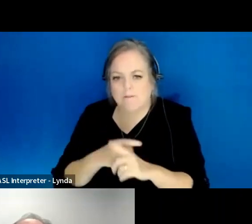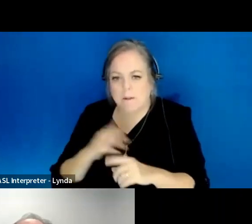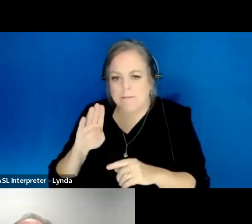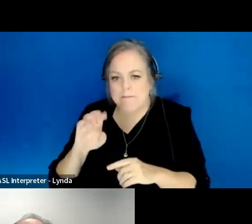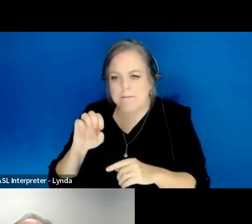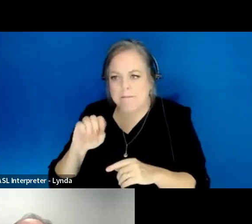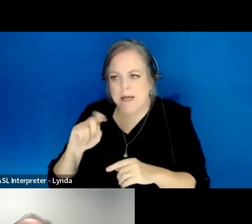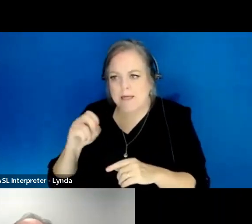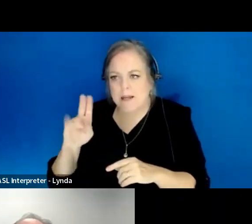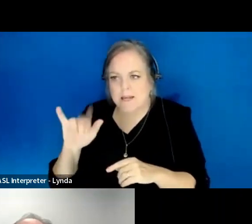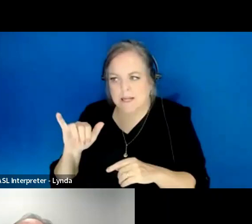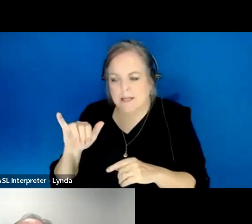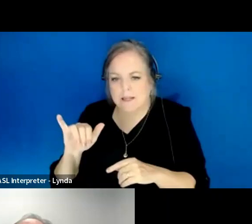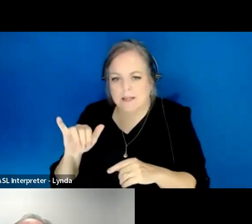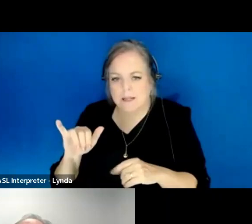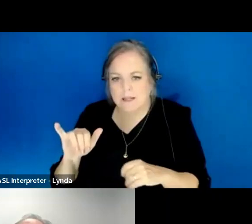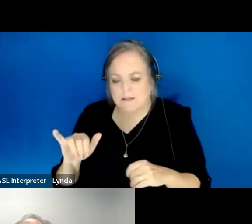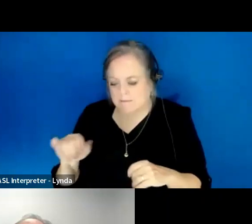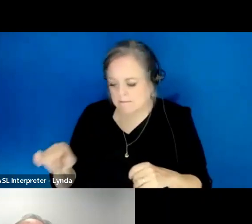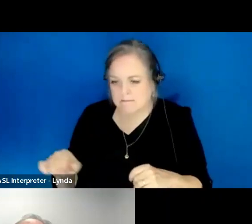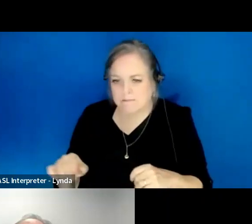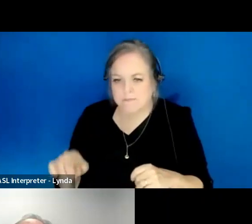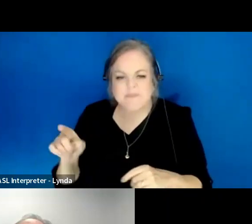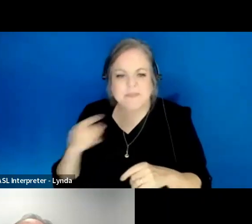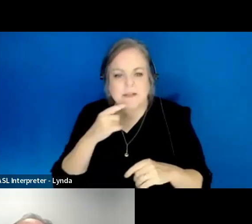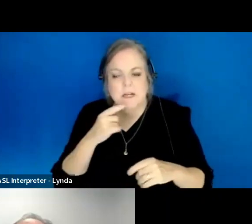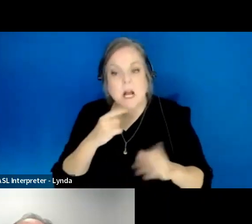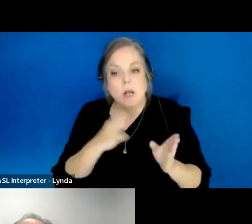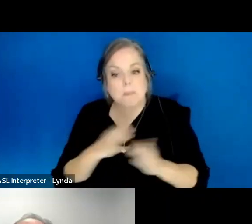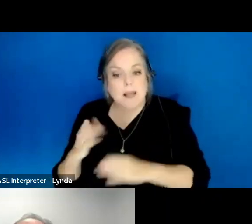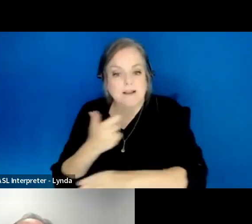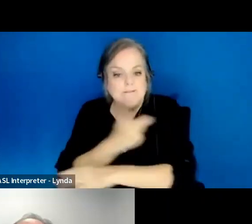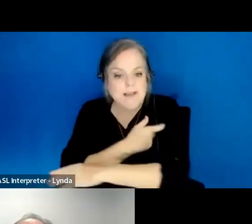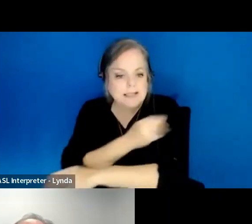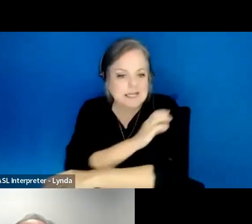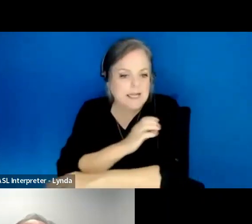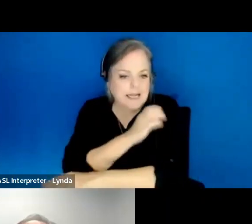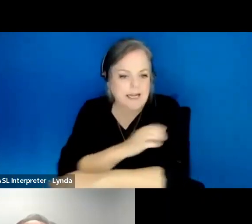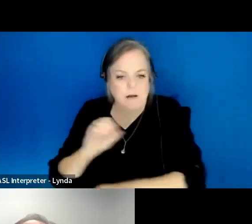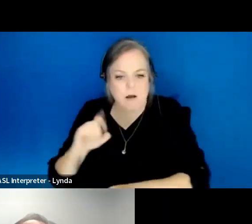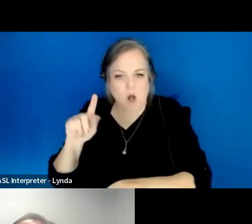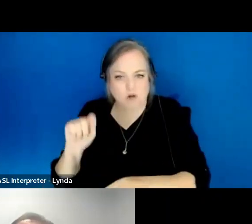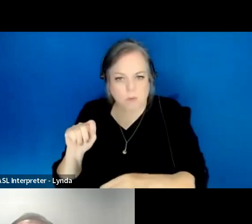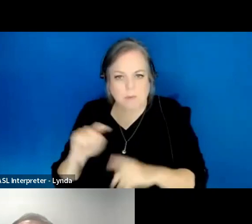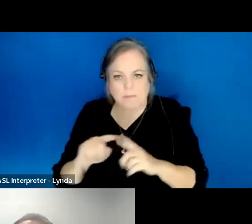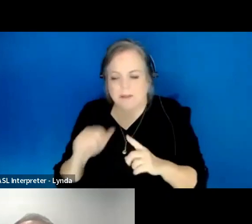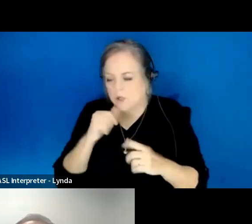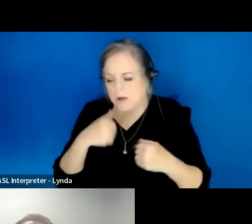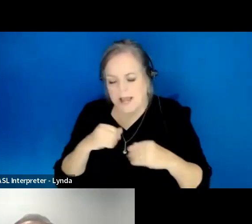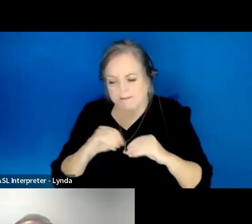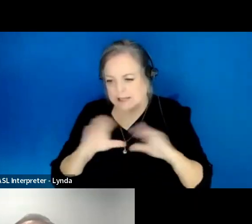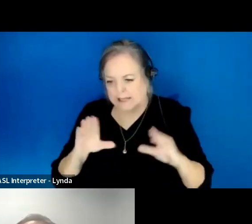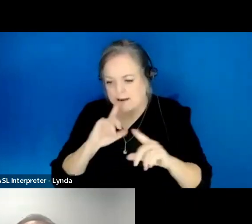Keener. Yeah, it says they're planning a vaccine clinic in October, but they don't have any clear answers